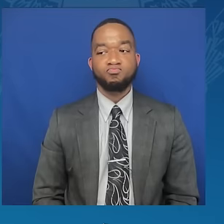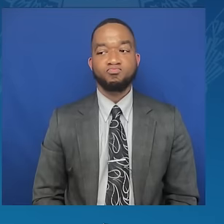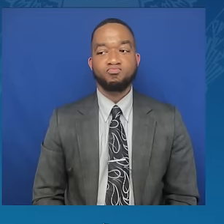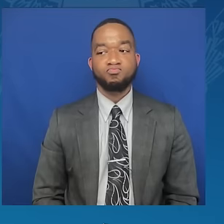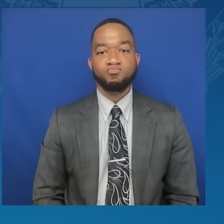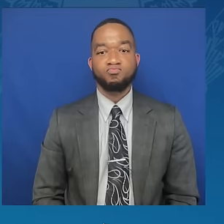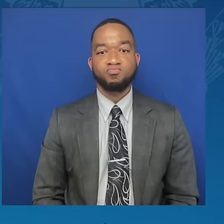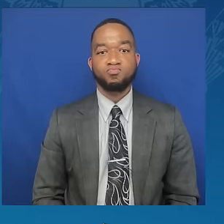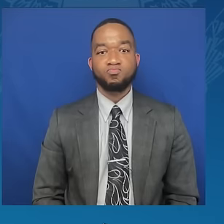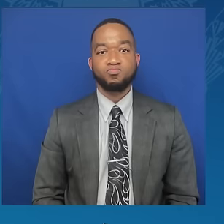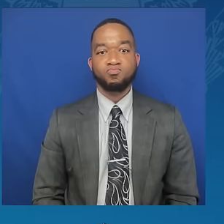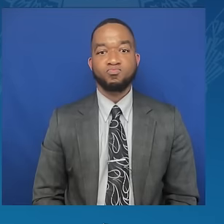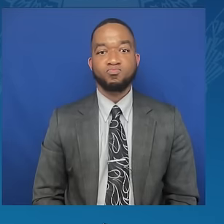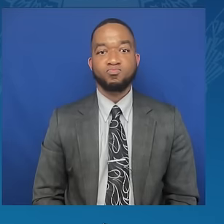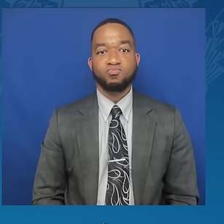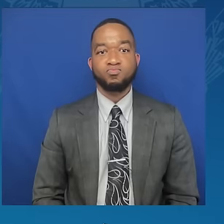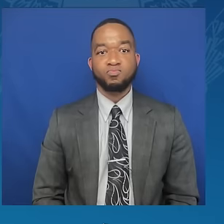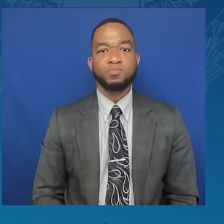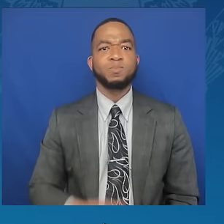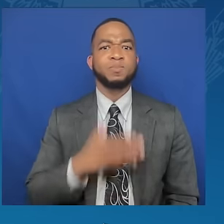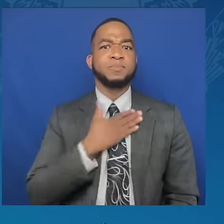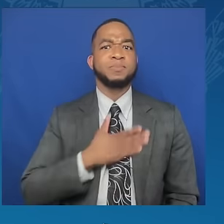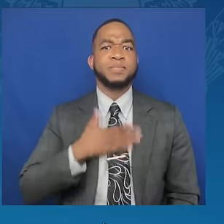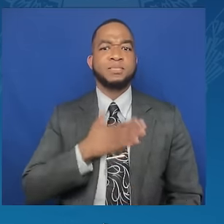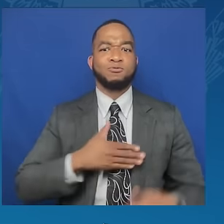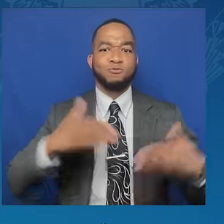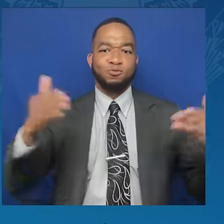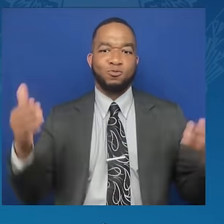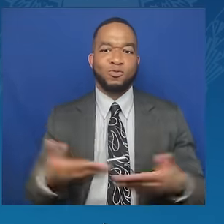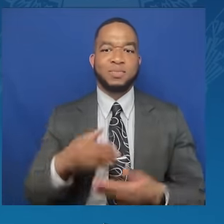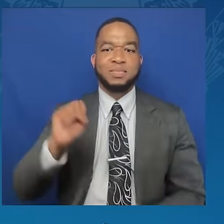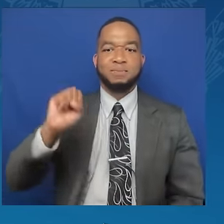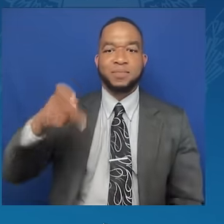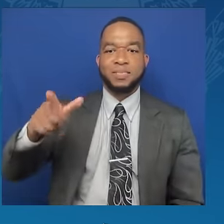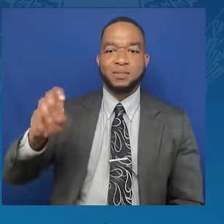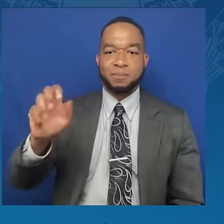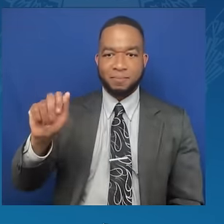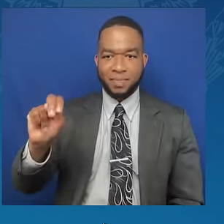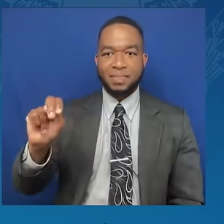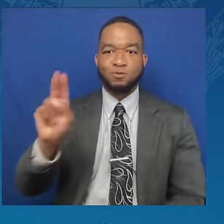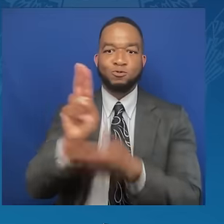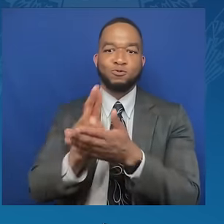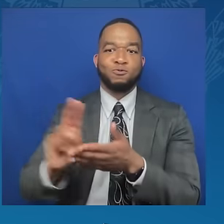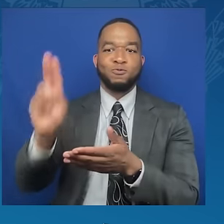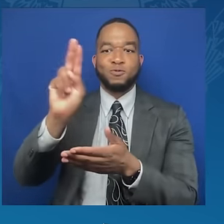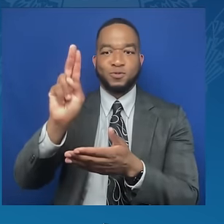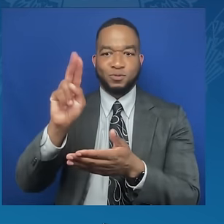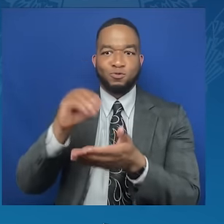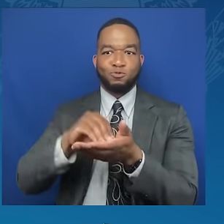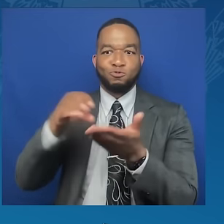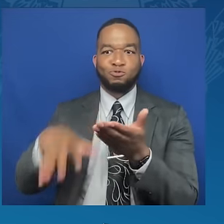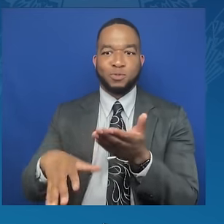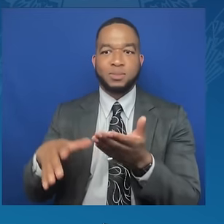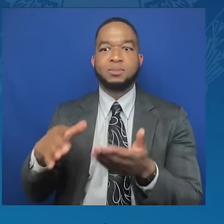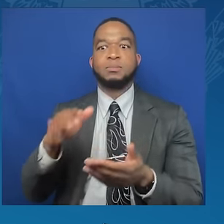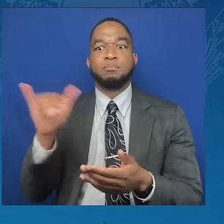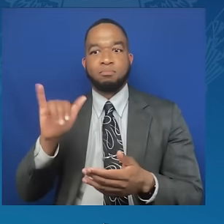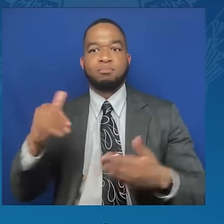Please welcome Spelman University student and youth member of the Selma Jubilee, Azalee Fortier.